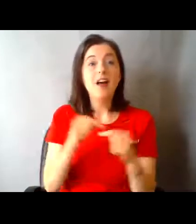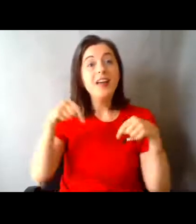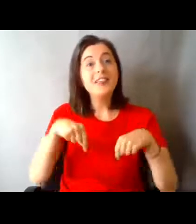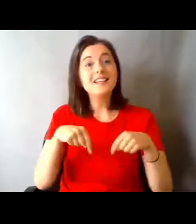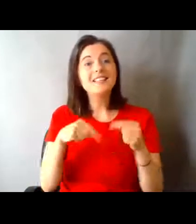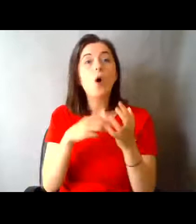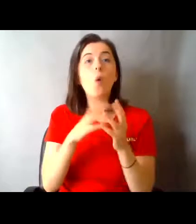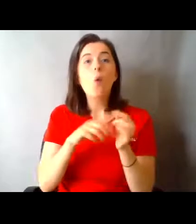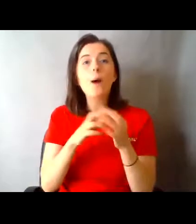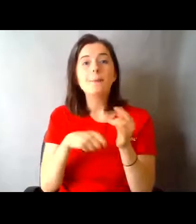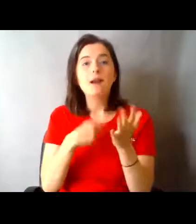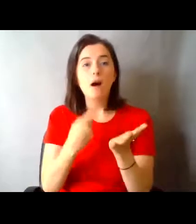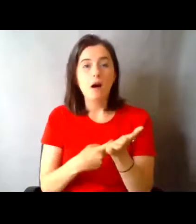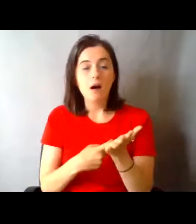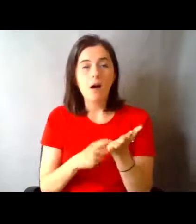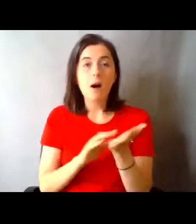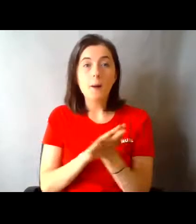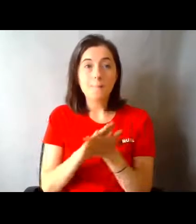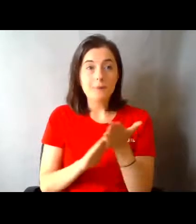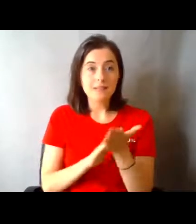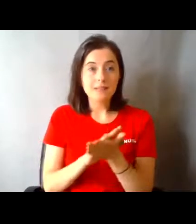format, which means that your